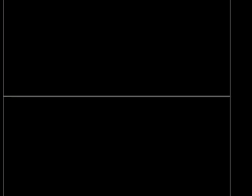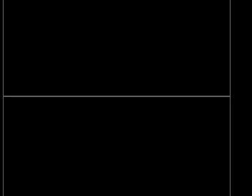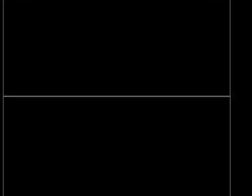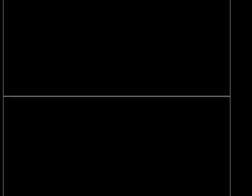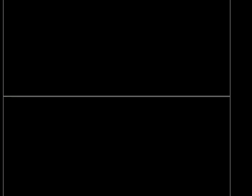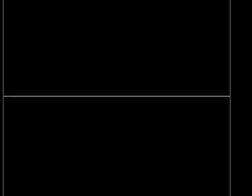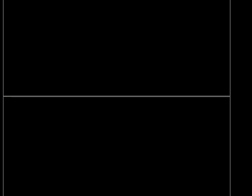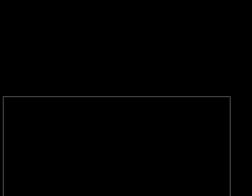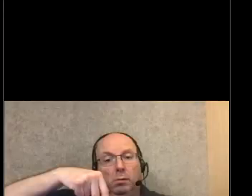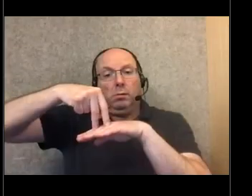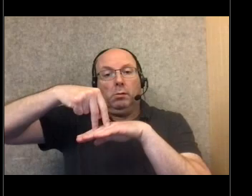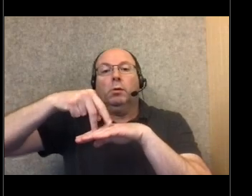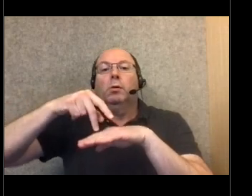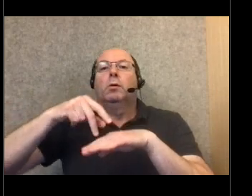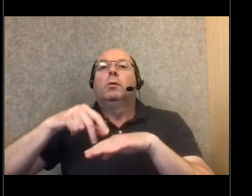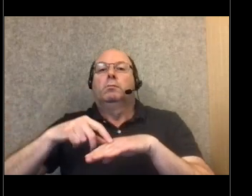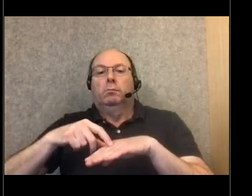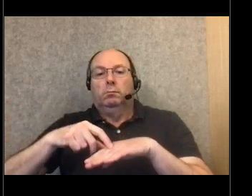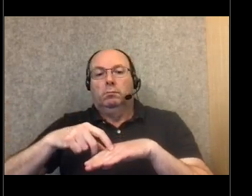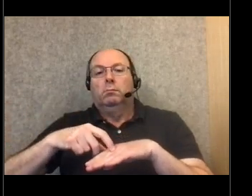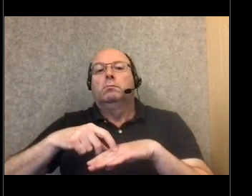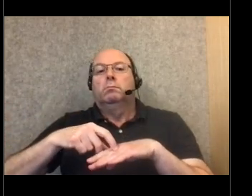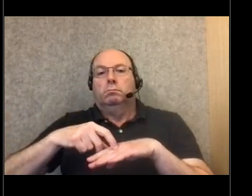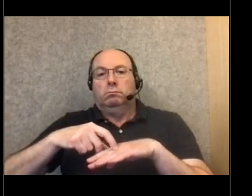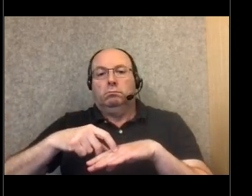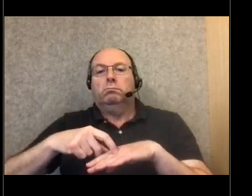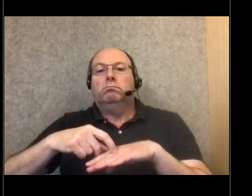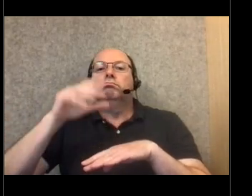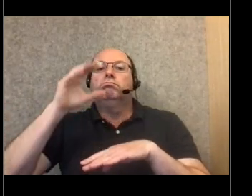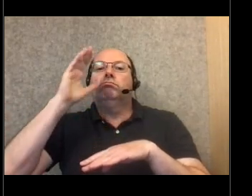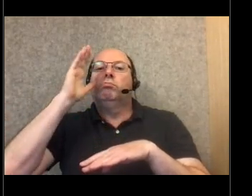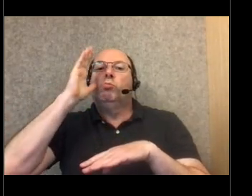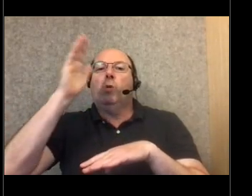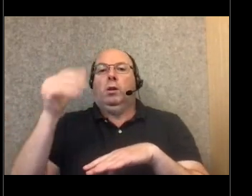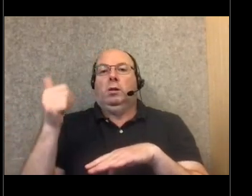entry, operation, and exit from the lift.